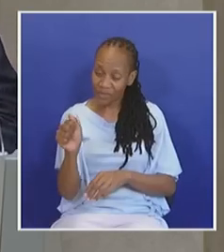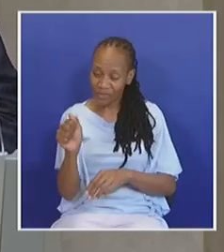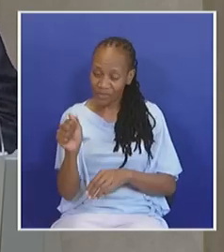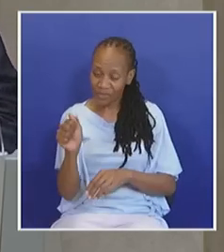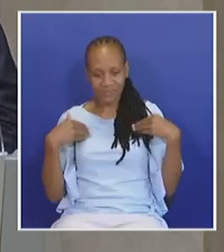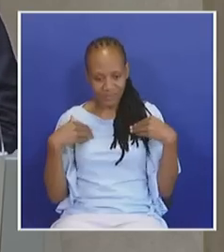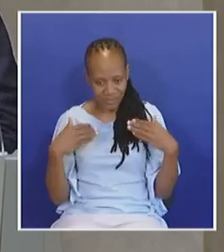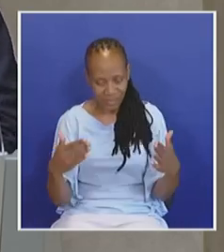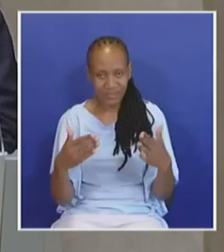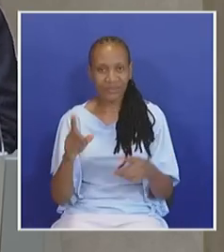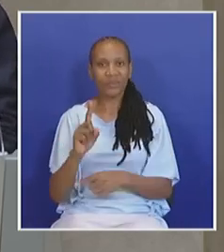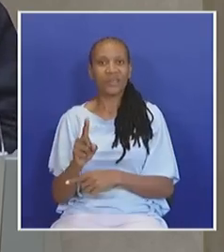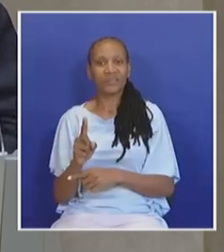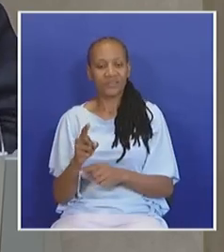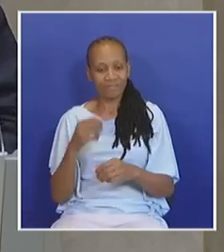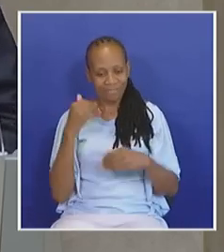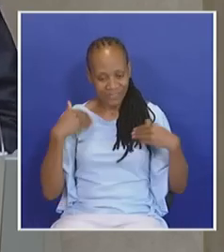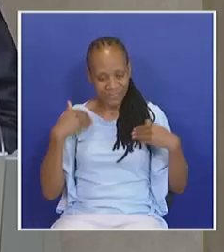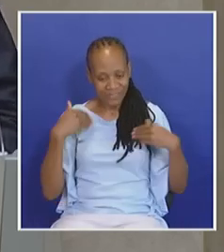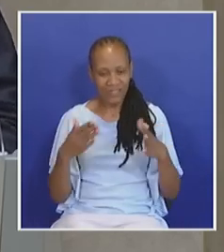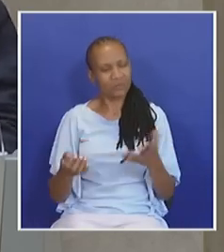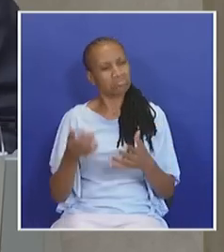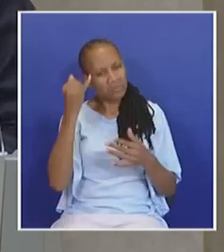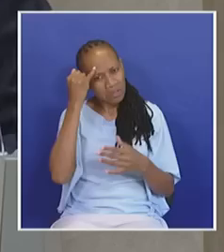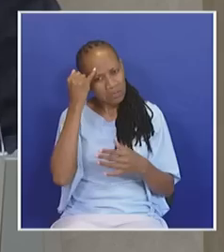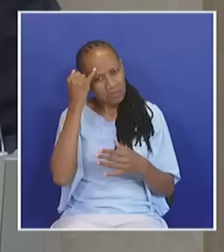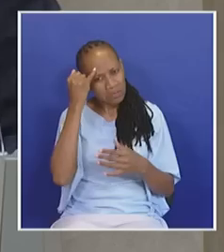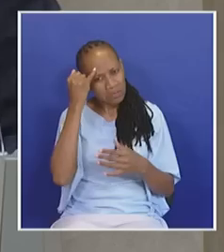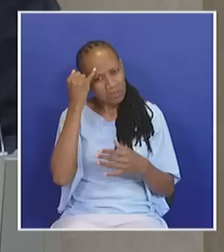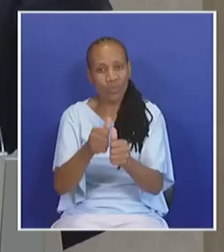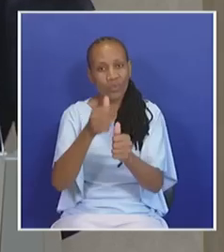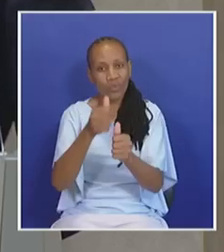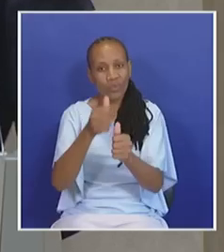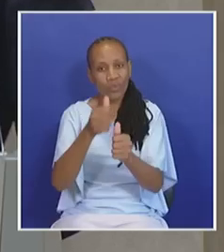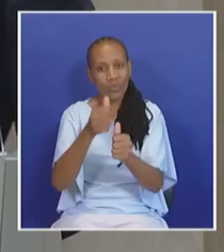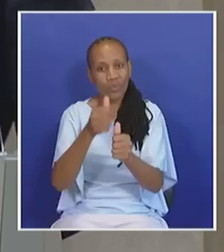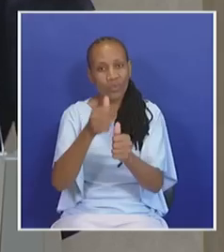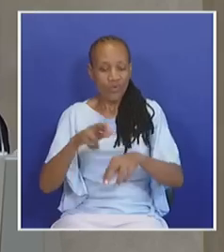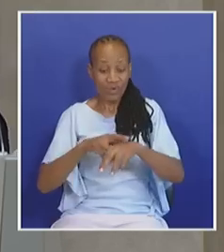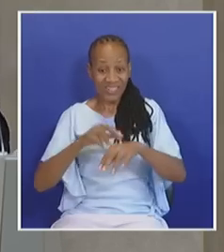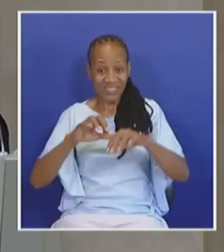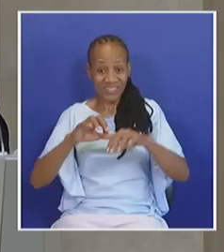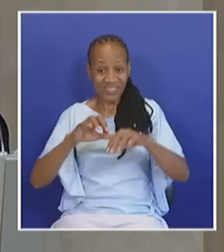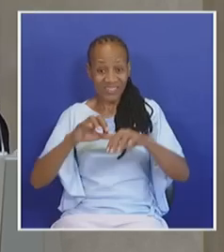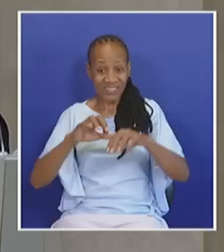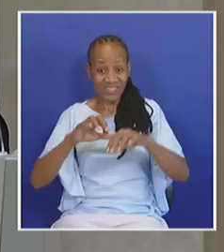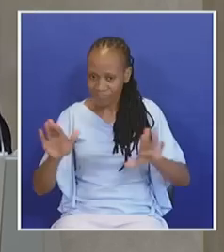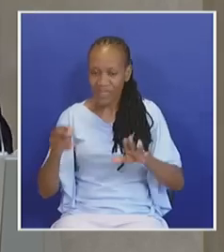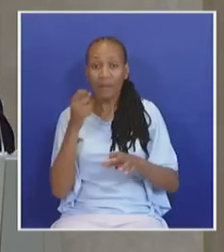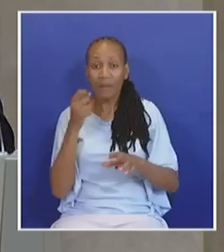on in pursuit of the ideal of a non-racial, non-sexist, and prosperous and democratic